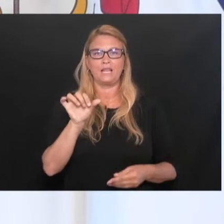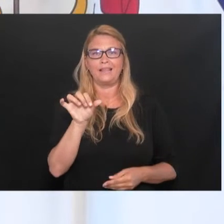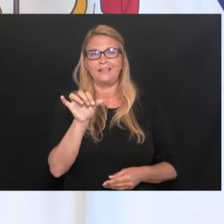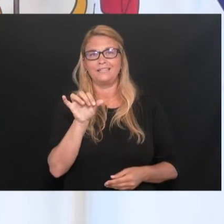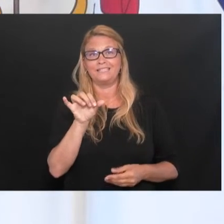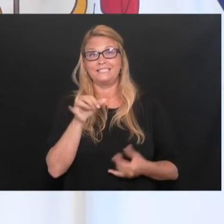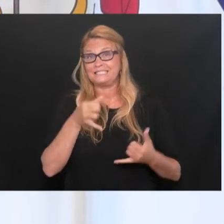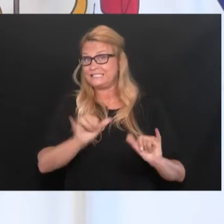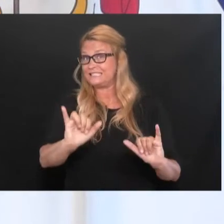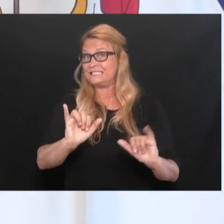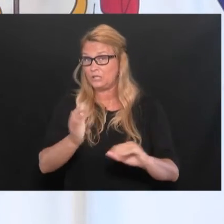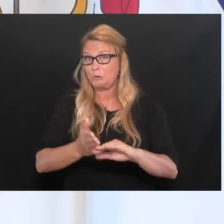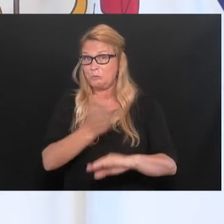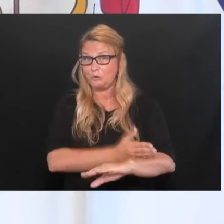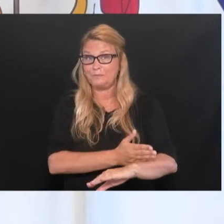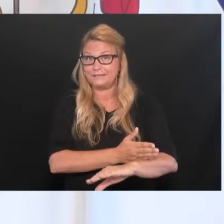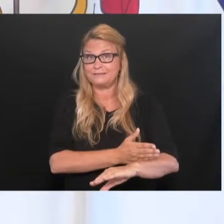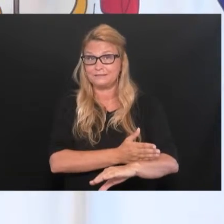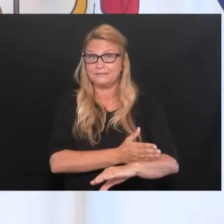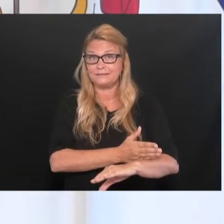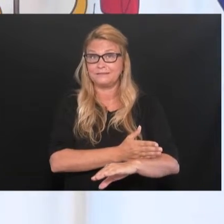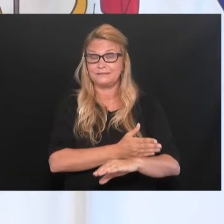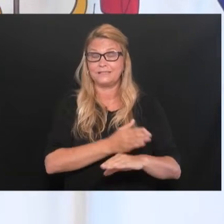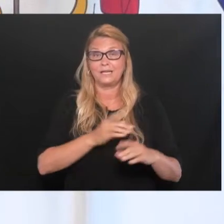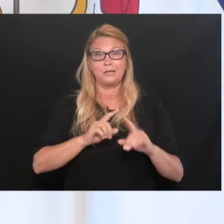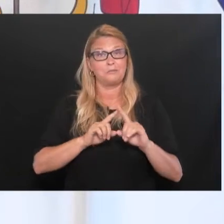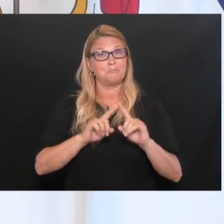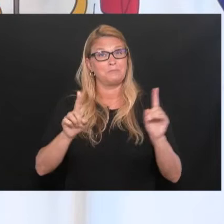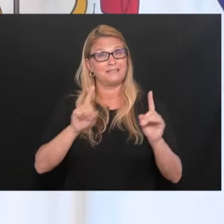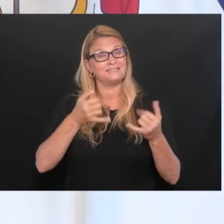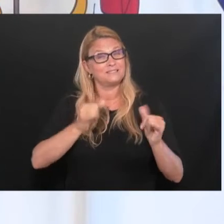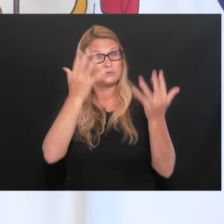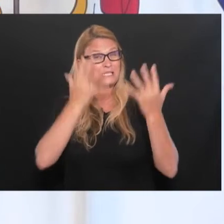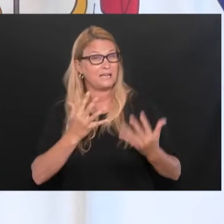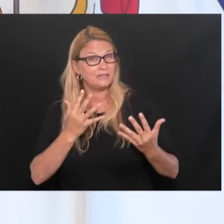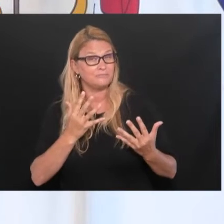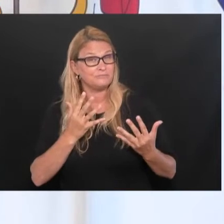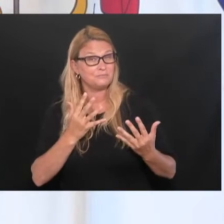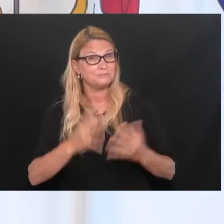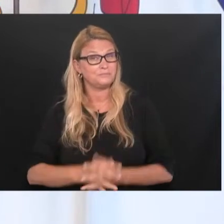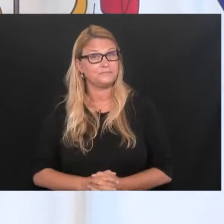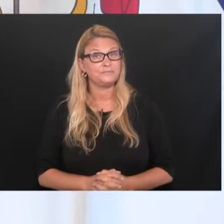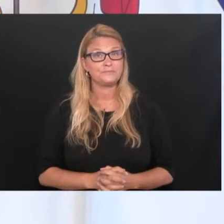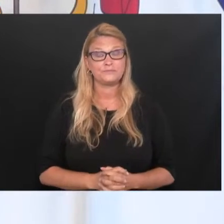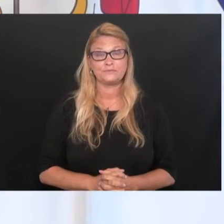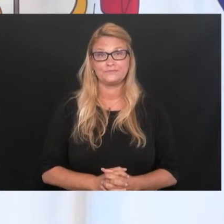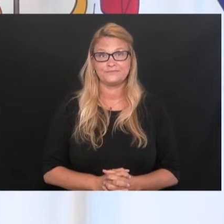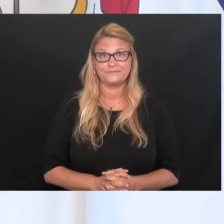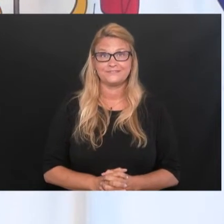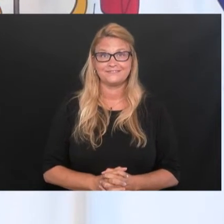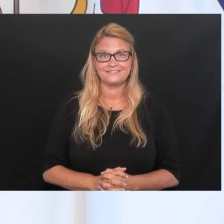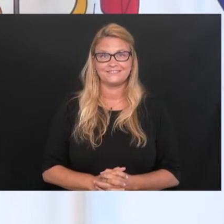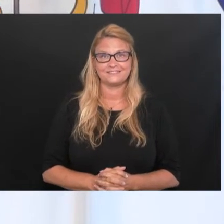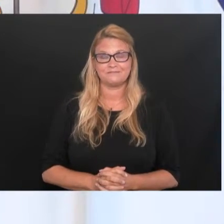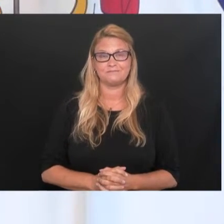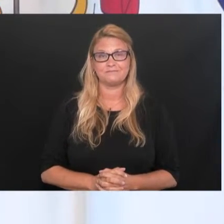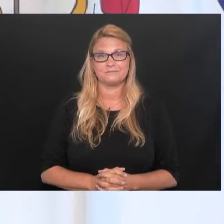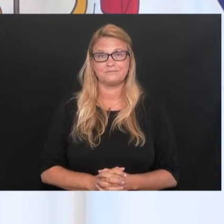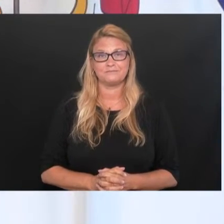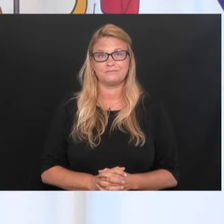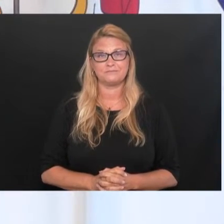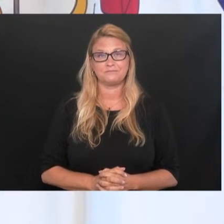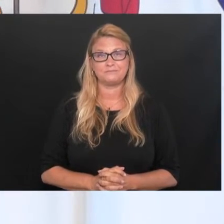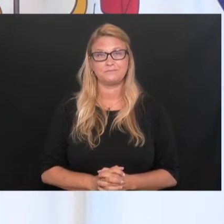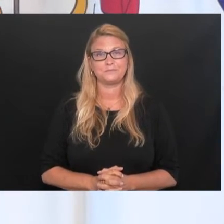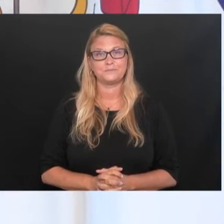it's still progress, but it's still tragic. And so I can't